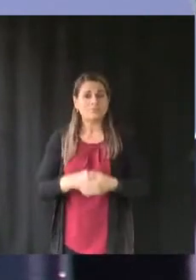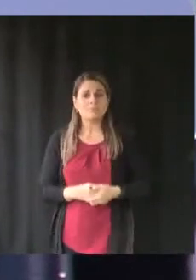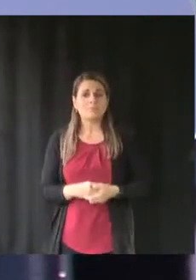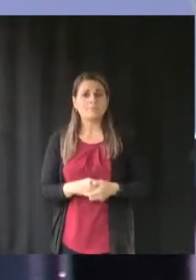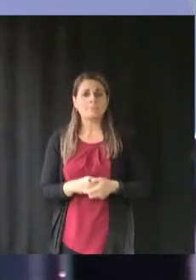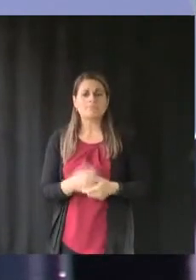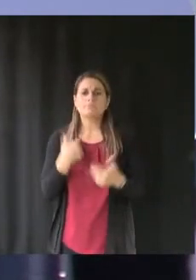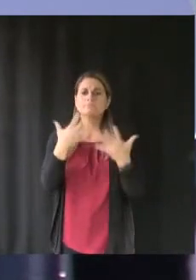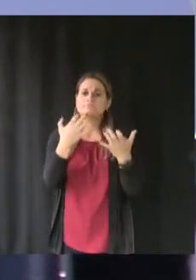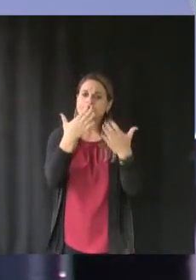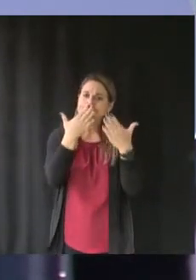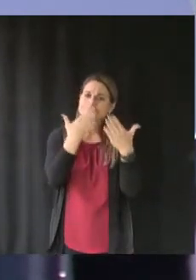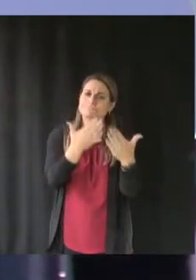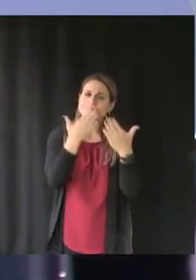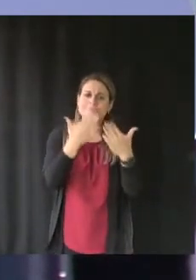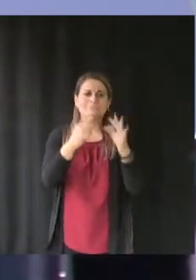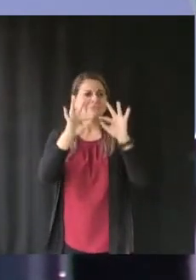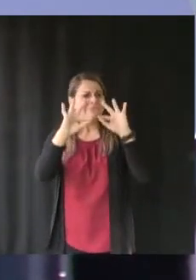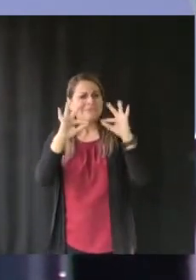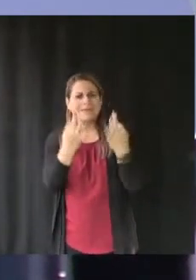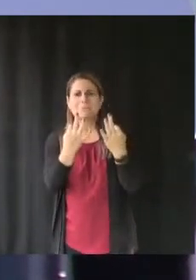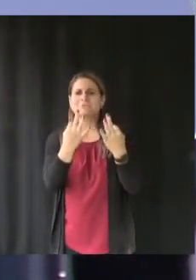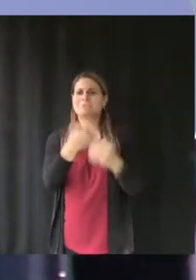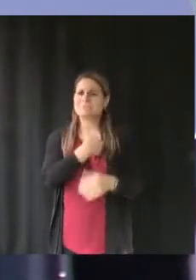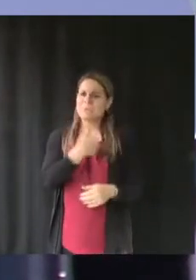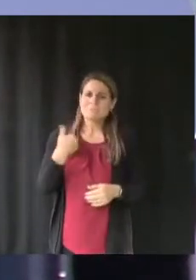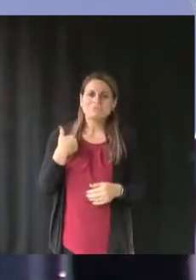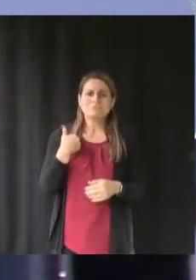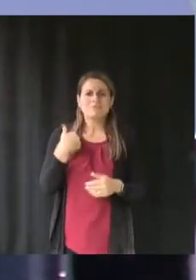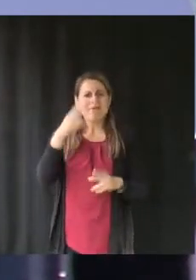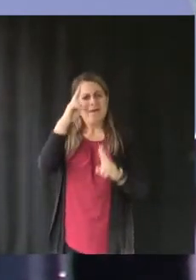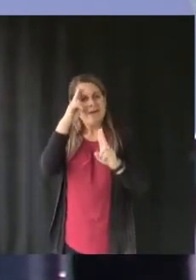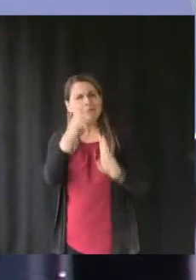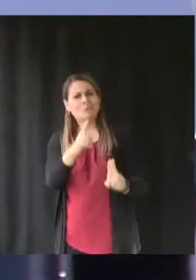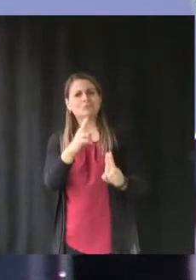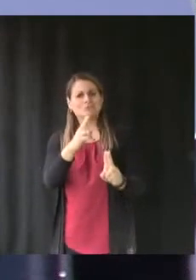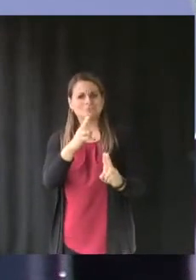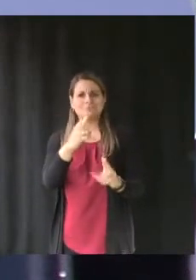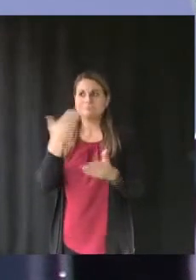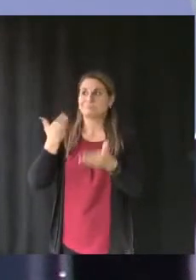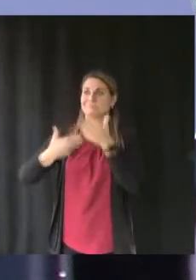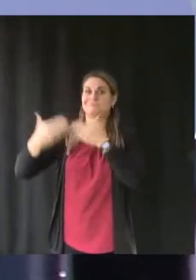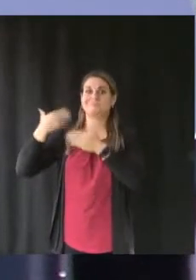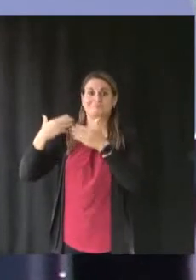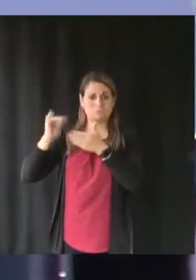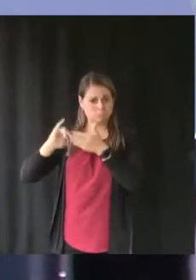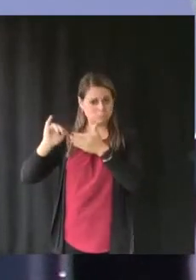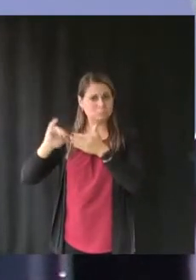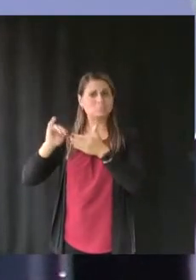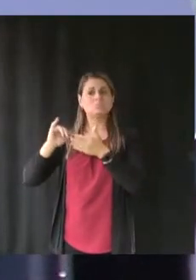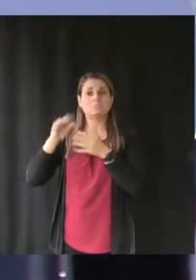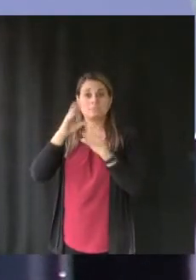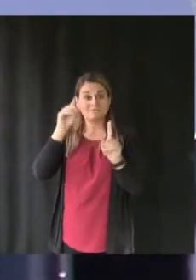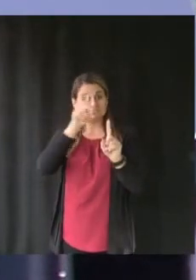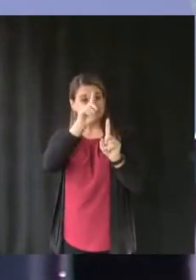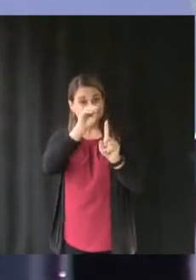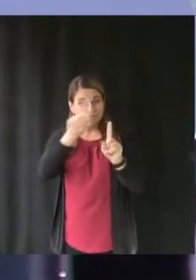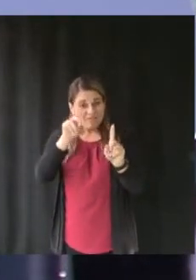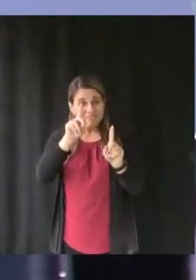his family, and we are proud to honor the legacies of both Christopher Dodd and his father, Senator Thomas J.